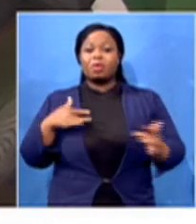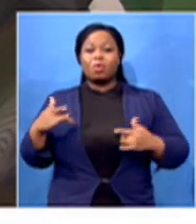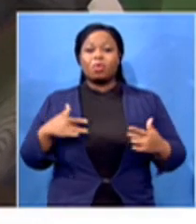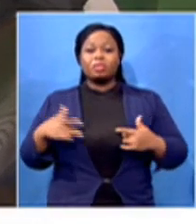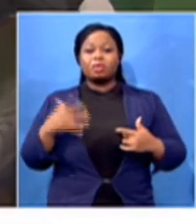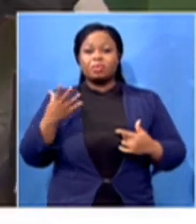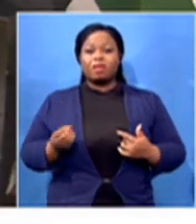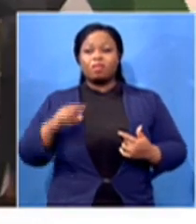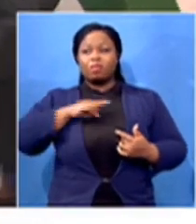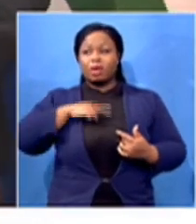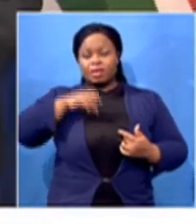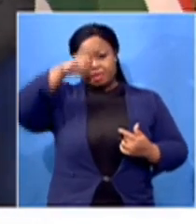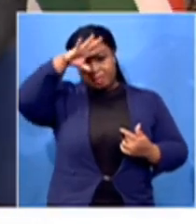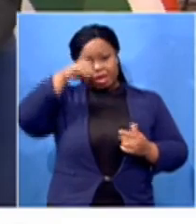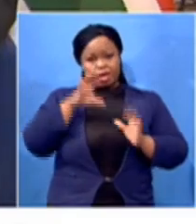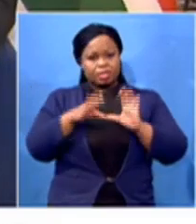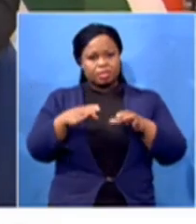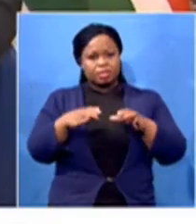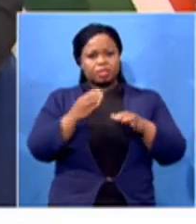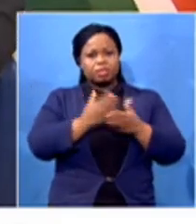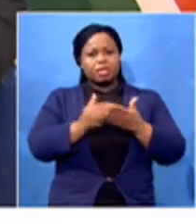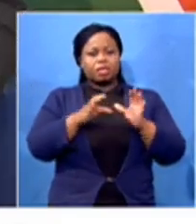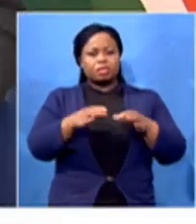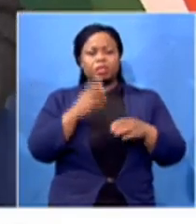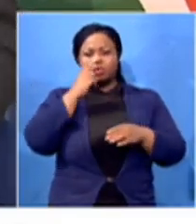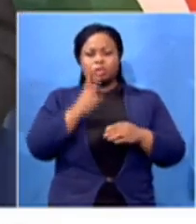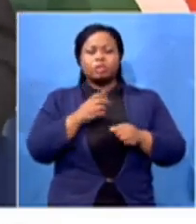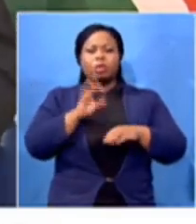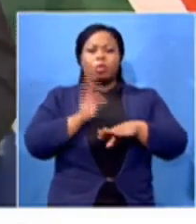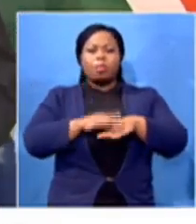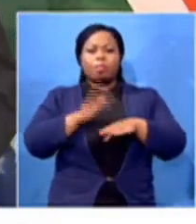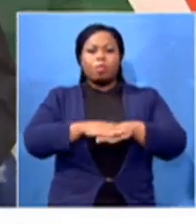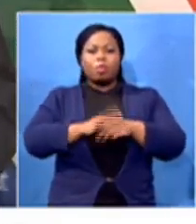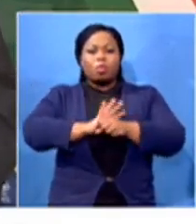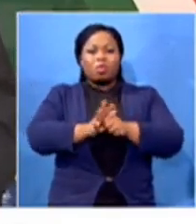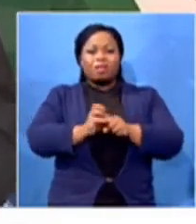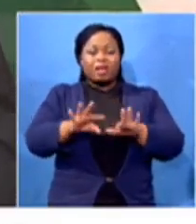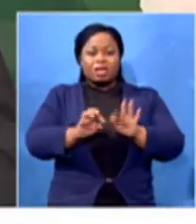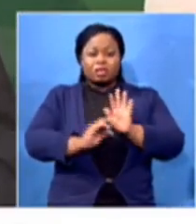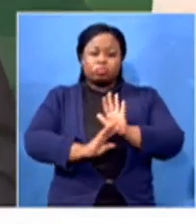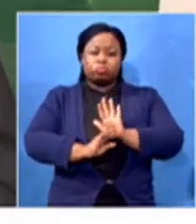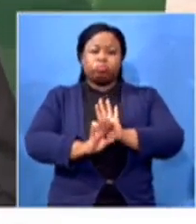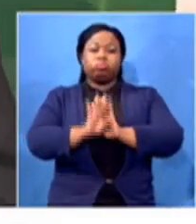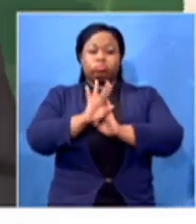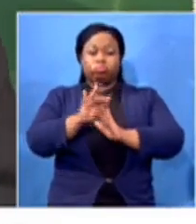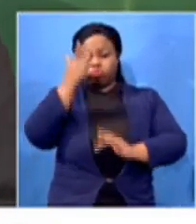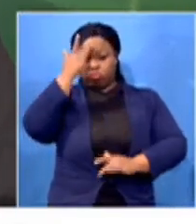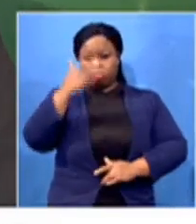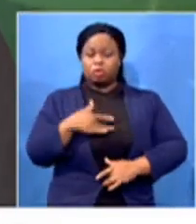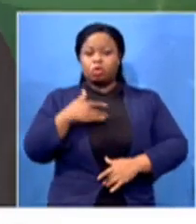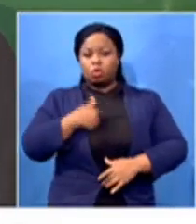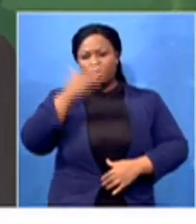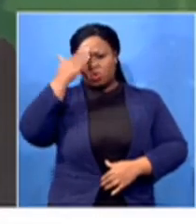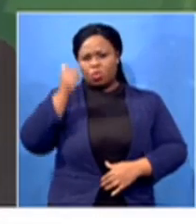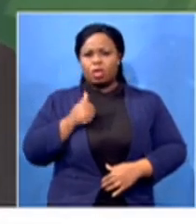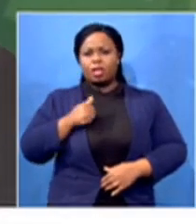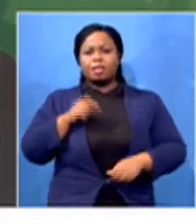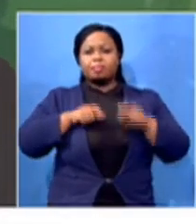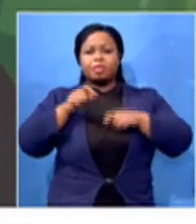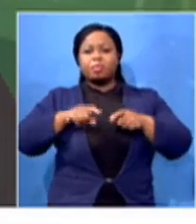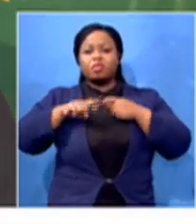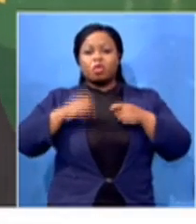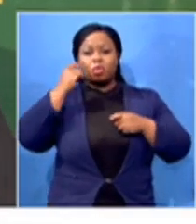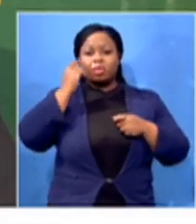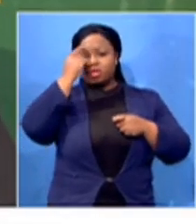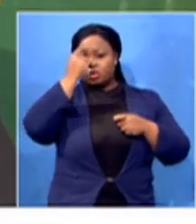mining sector, you're seeing a rise in COVID-19 cases. We know that Basotho do work in South African mines. Are you not concerned about